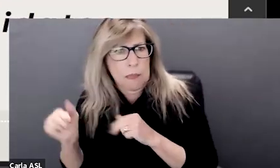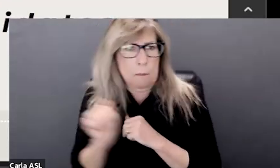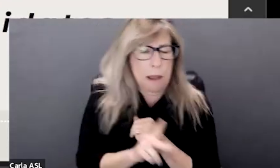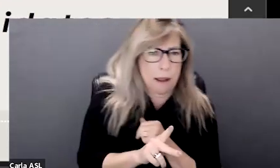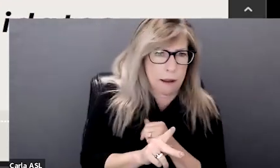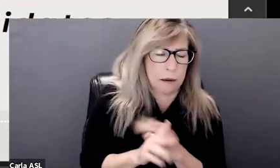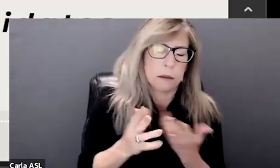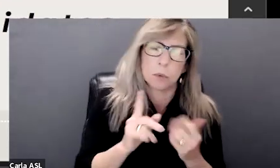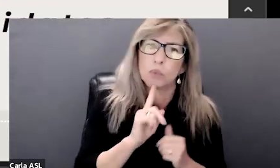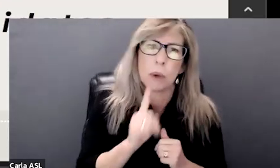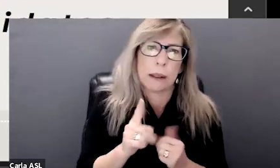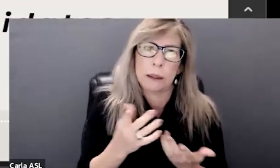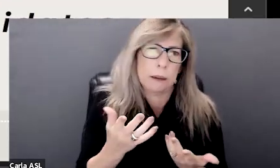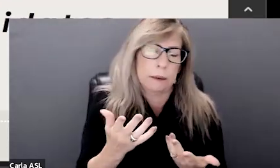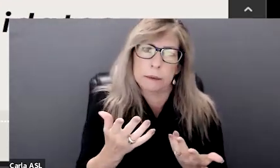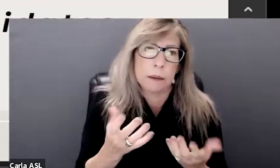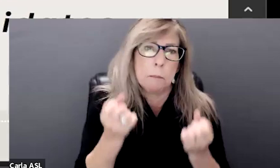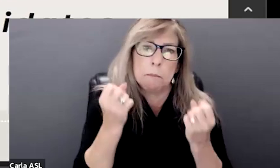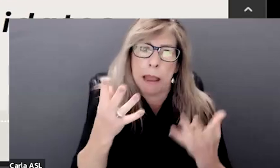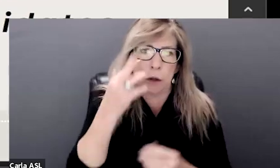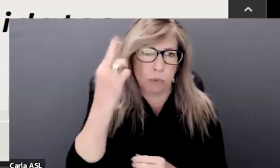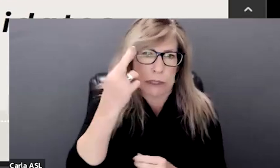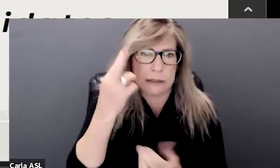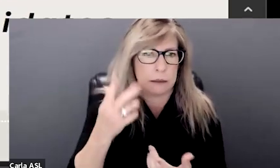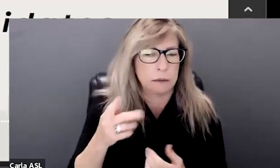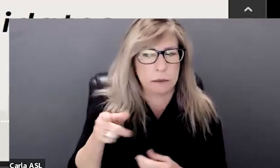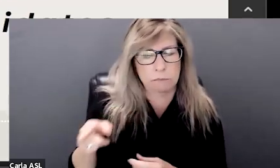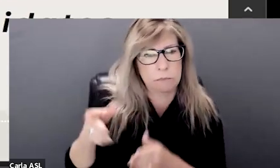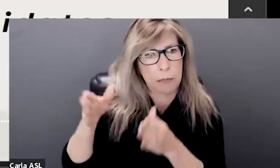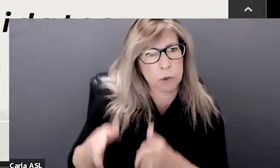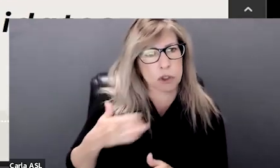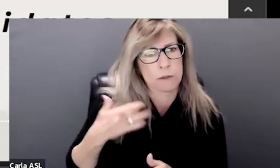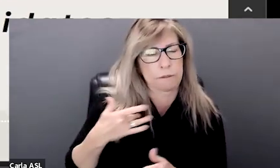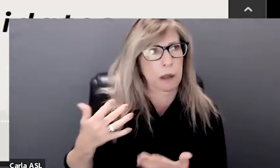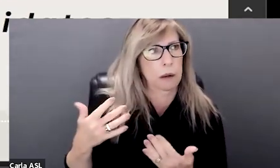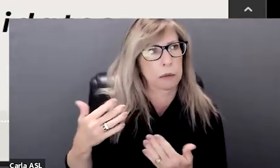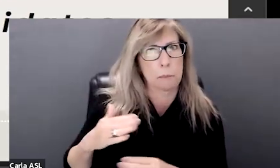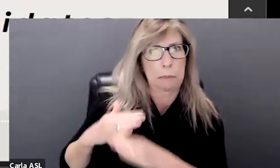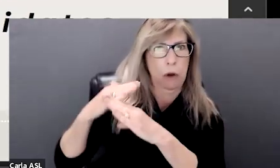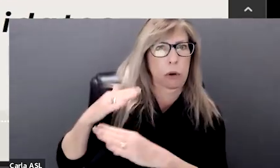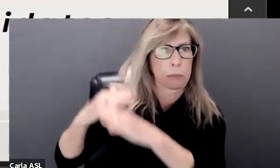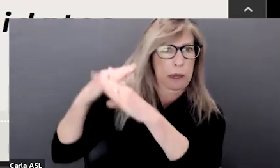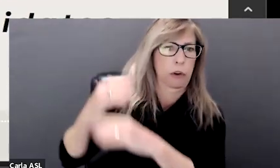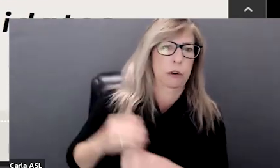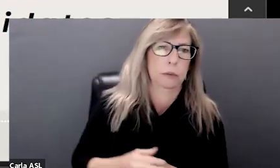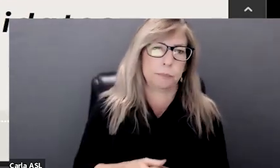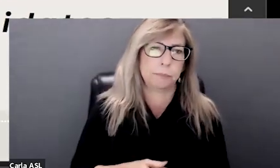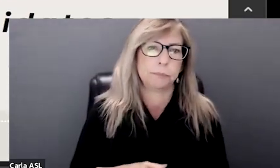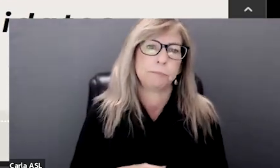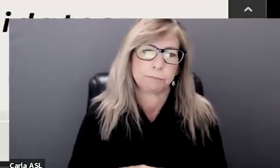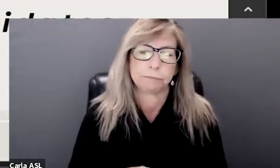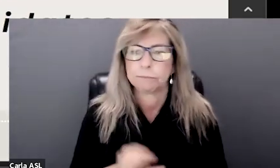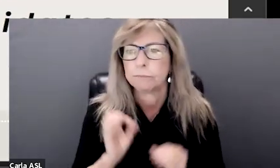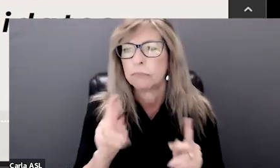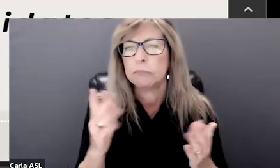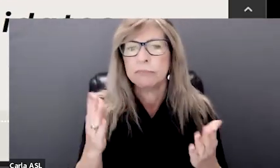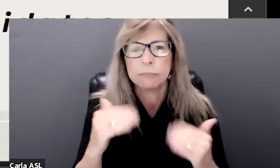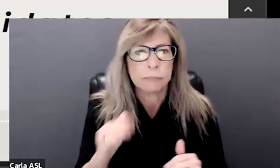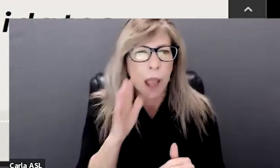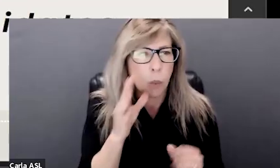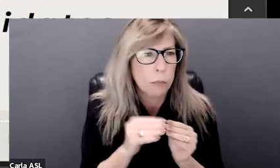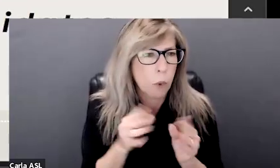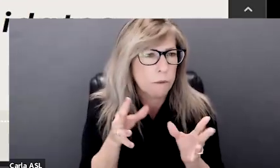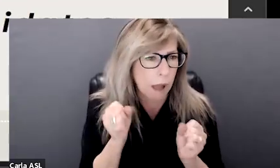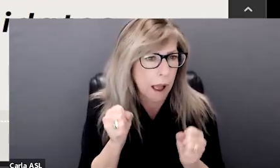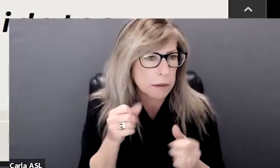as well. Okay, I'm going to move a little bit quickly. We have a lot of information, so you might notice me going a